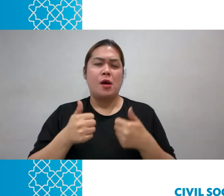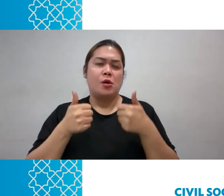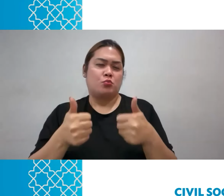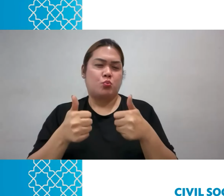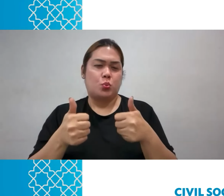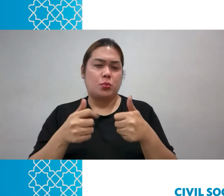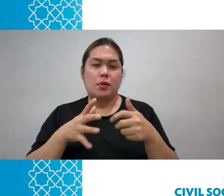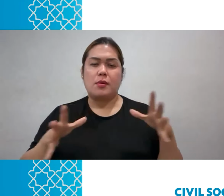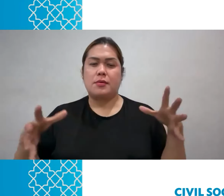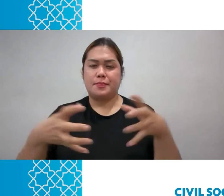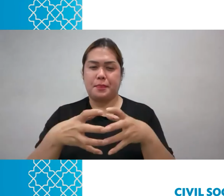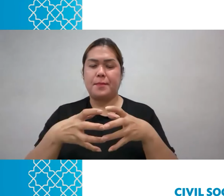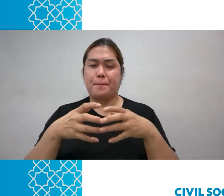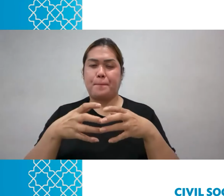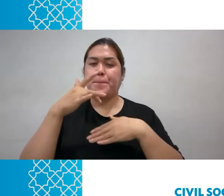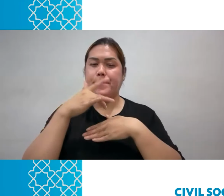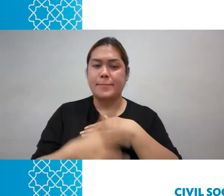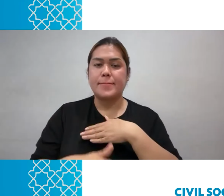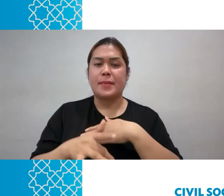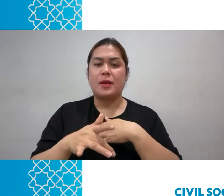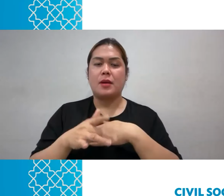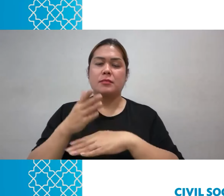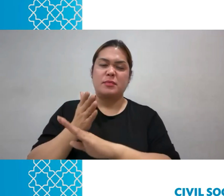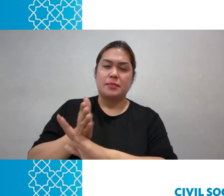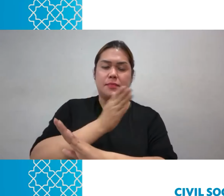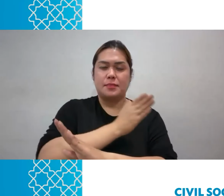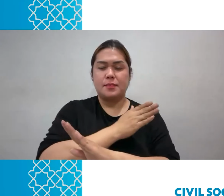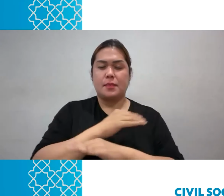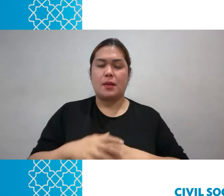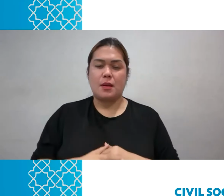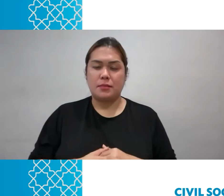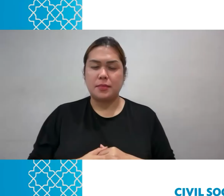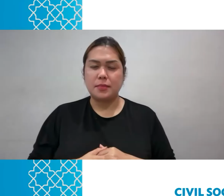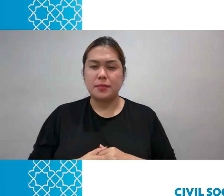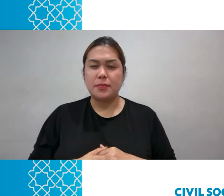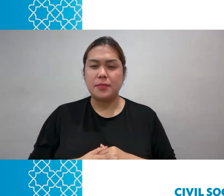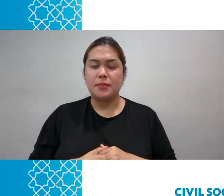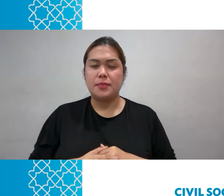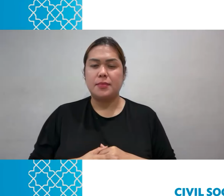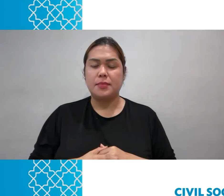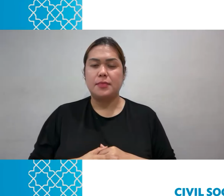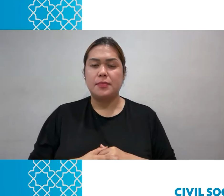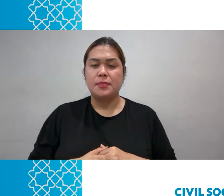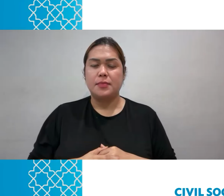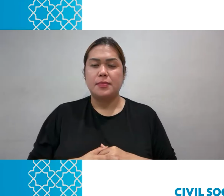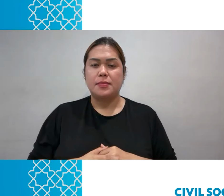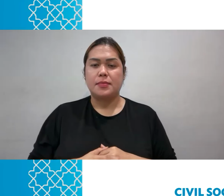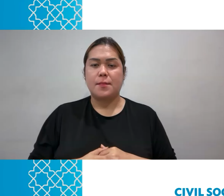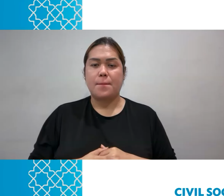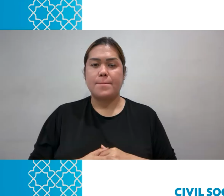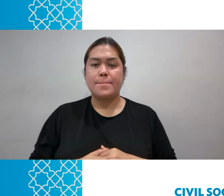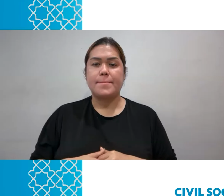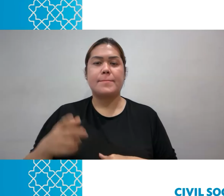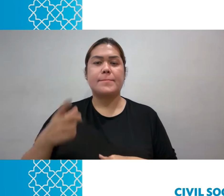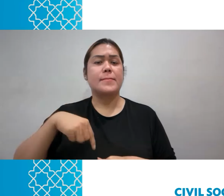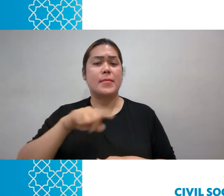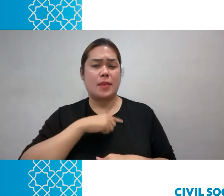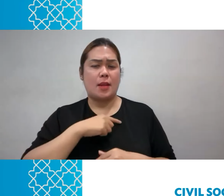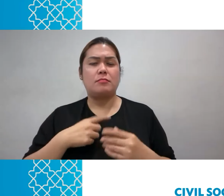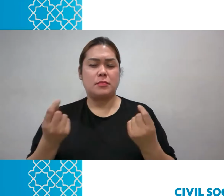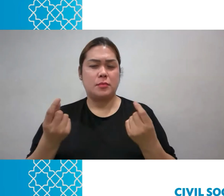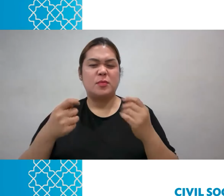early. And also probably if we do case project by